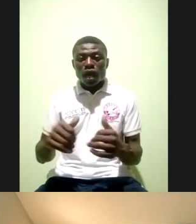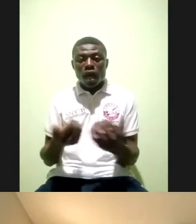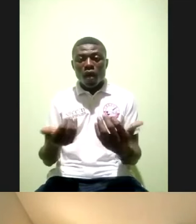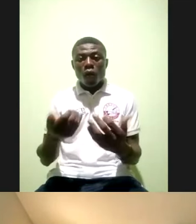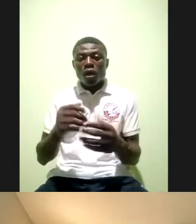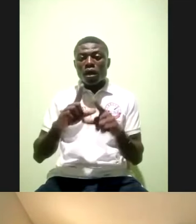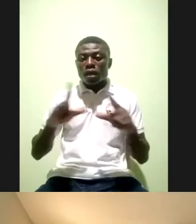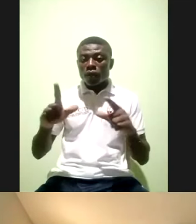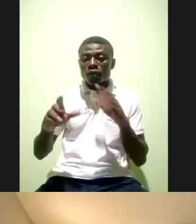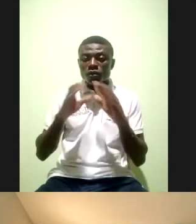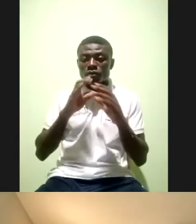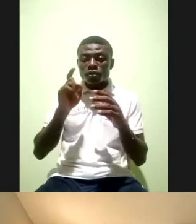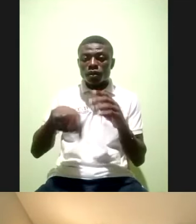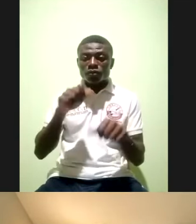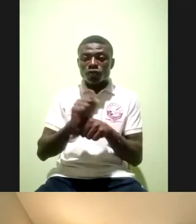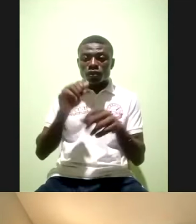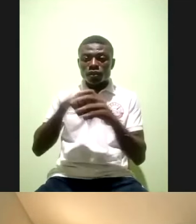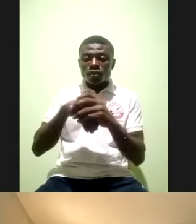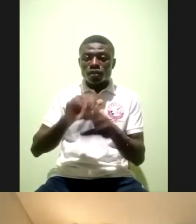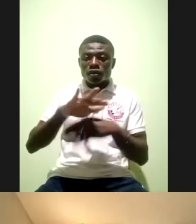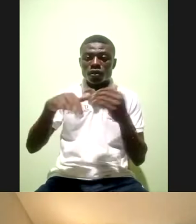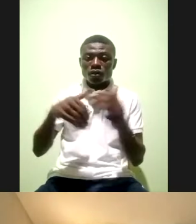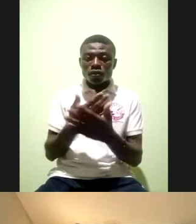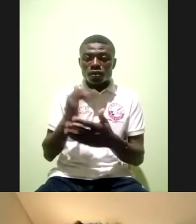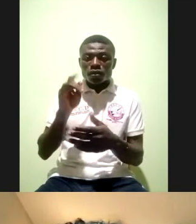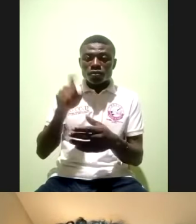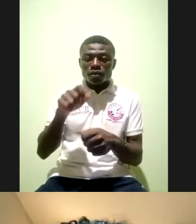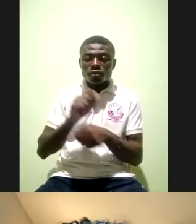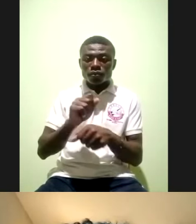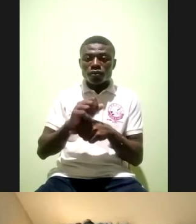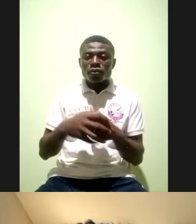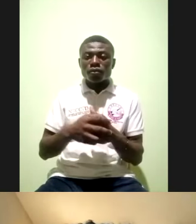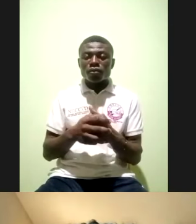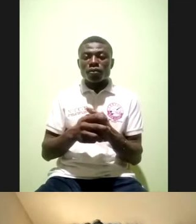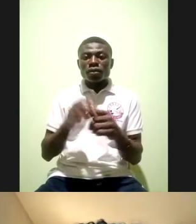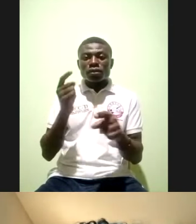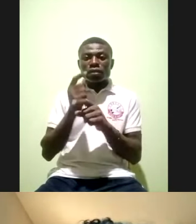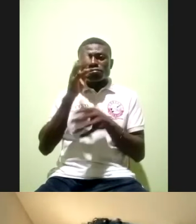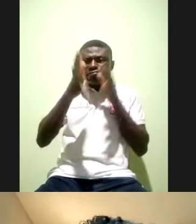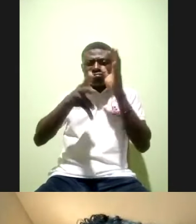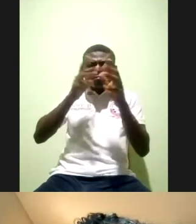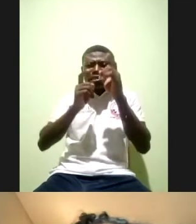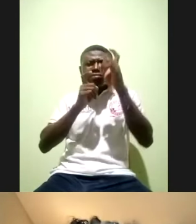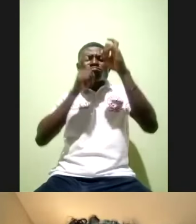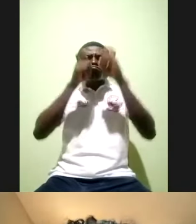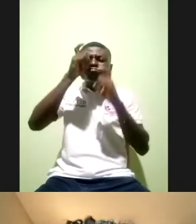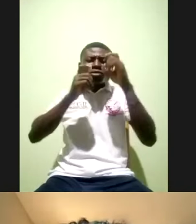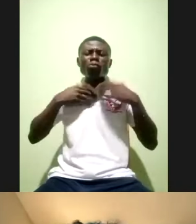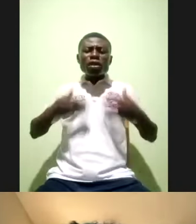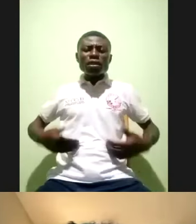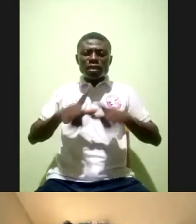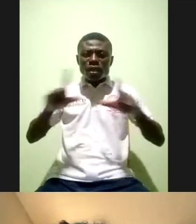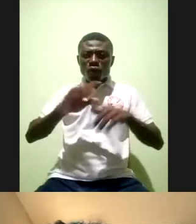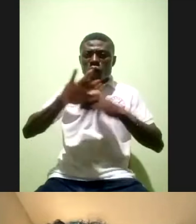communication aspect from the non-verbal aspects like gestures, facial expressions, body language. So that